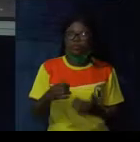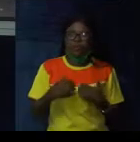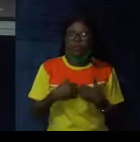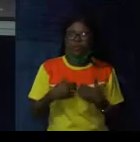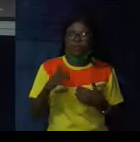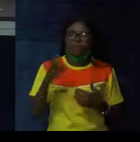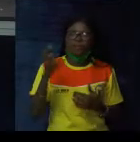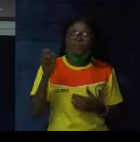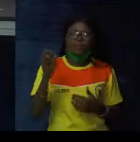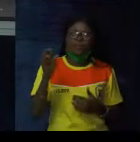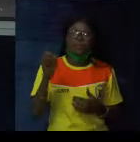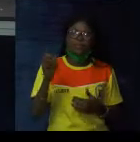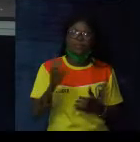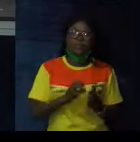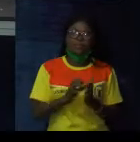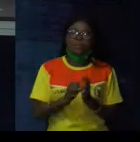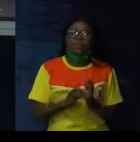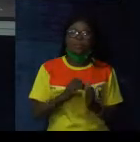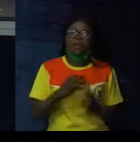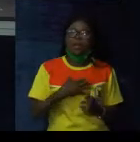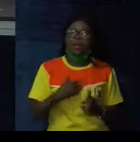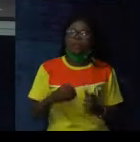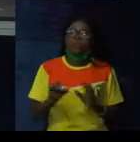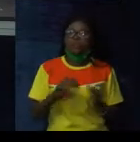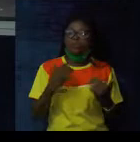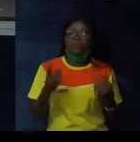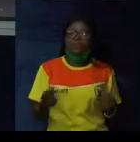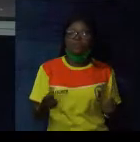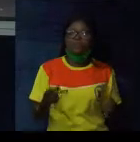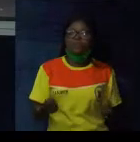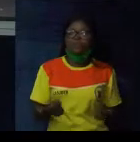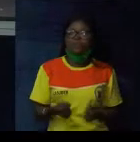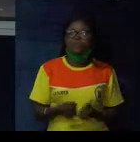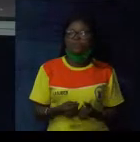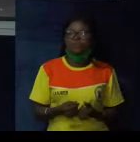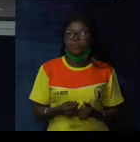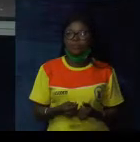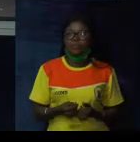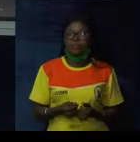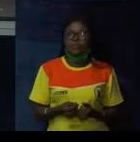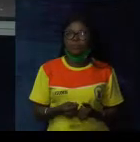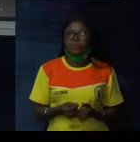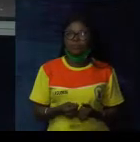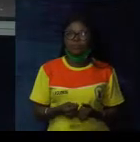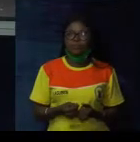to it. That's all there is to it. You have 10 seconds. Scale up by 9/5.